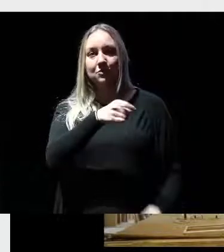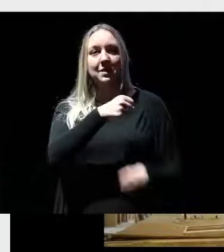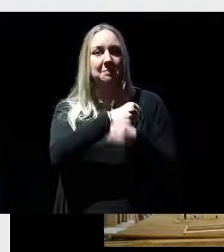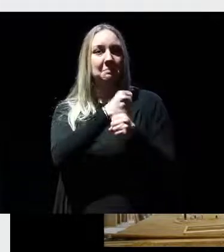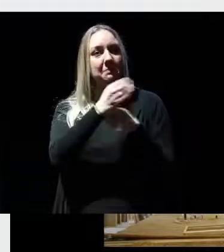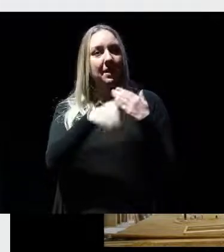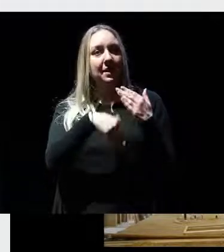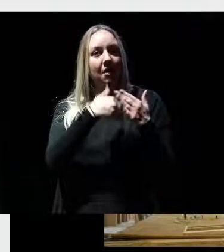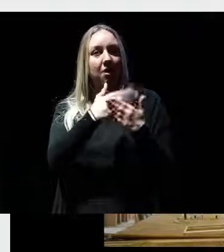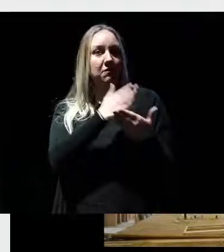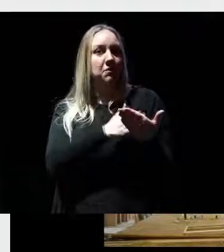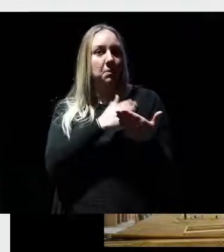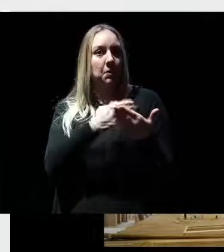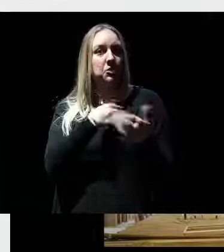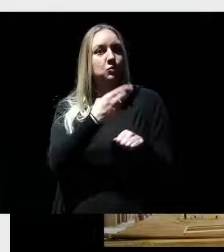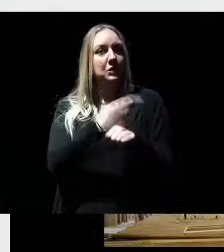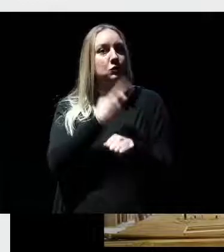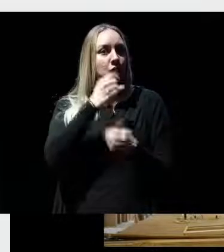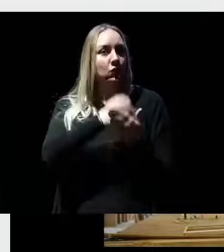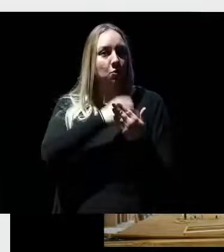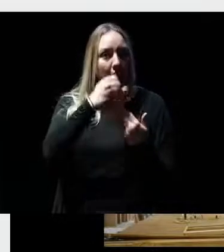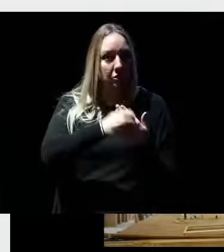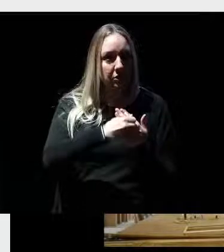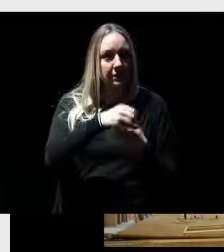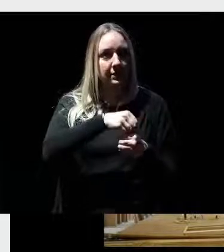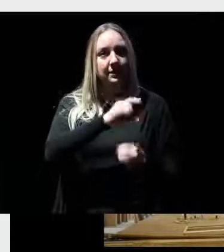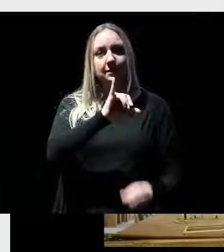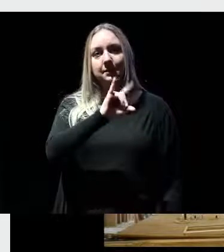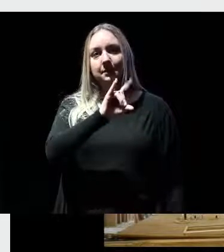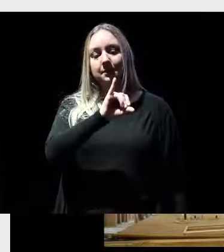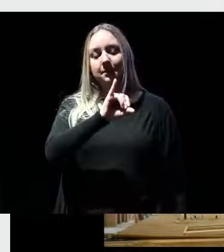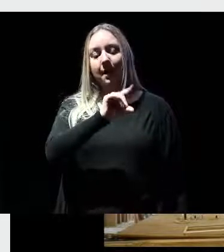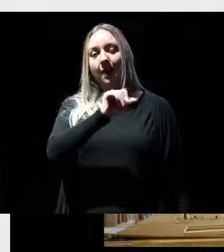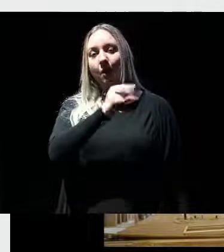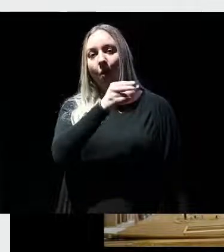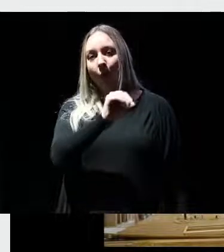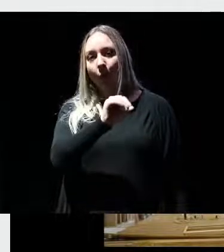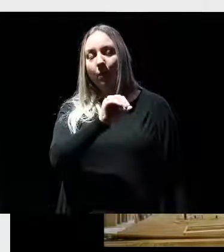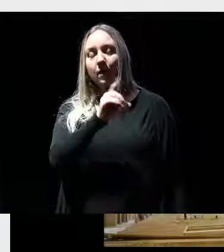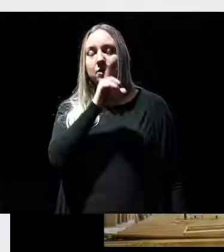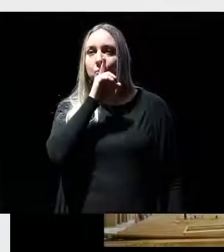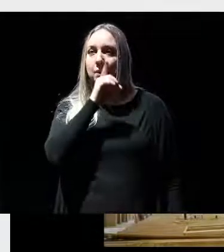prefabricated manufacturer, is located. It was an incredible